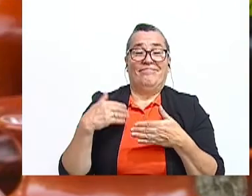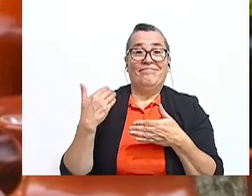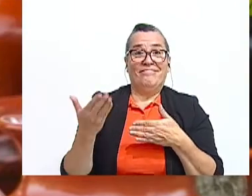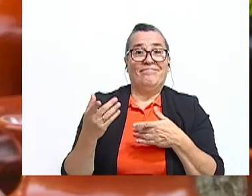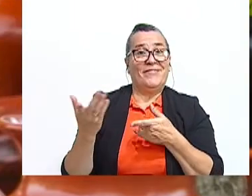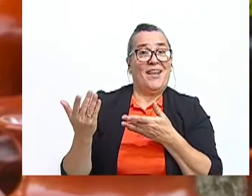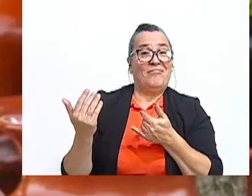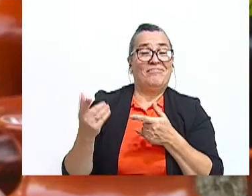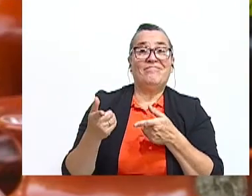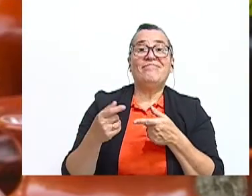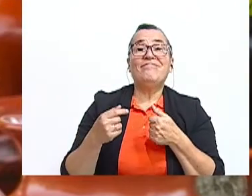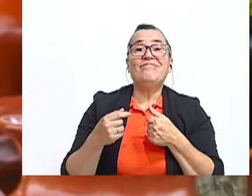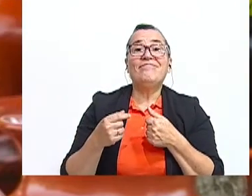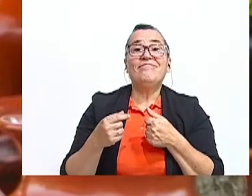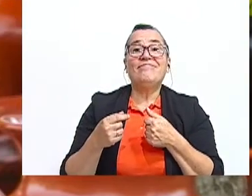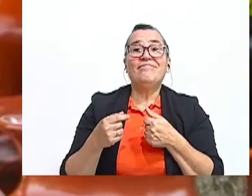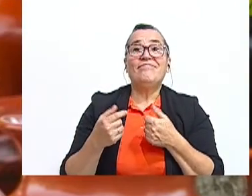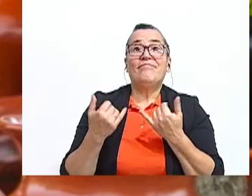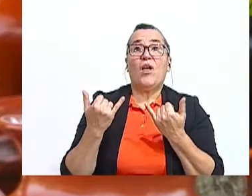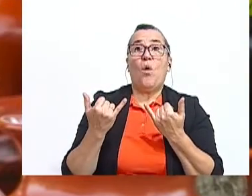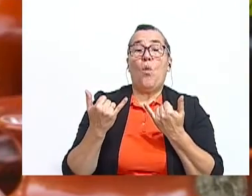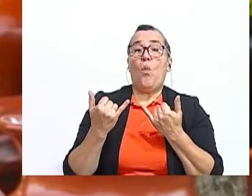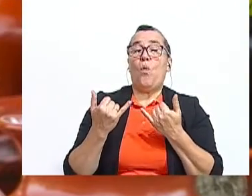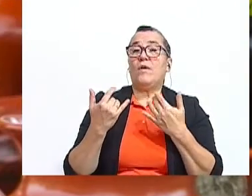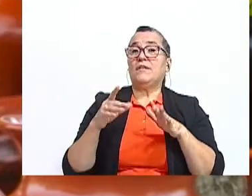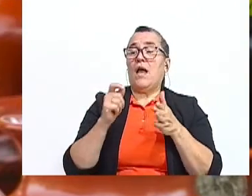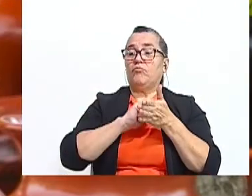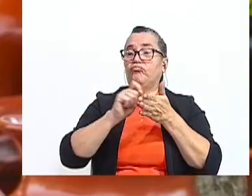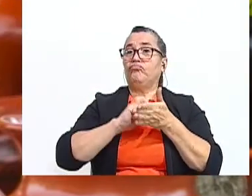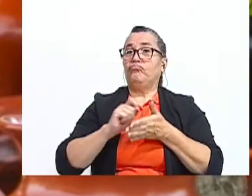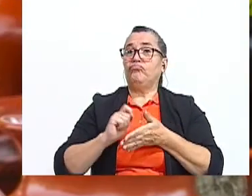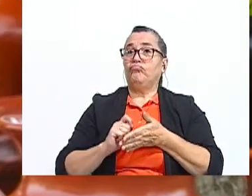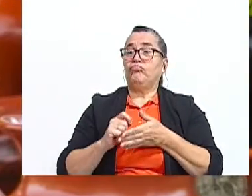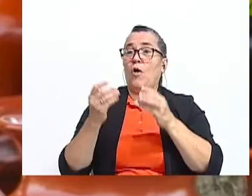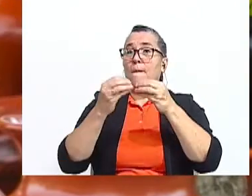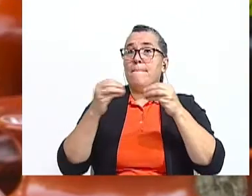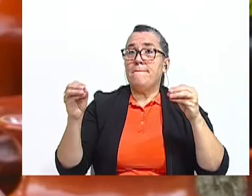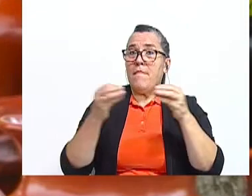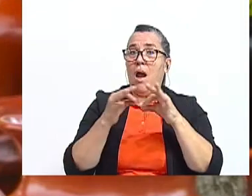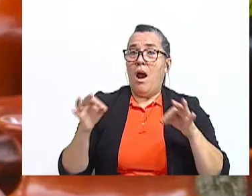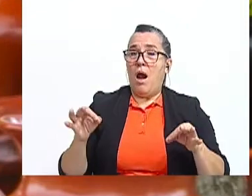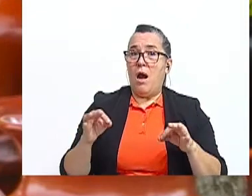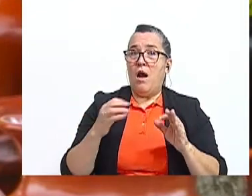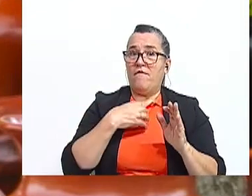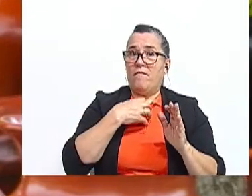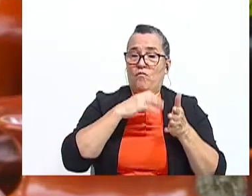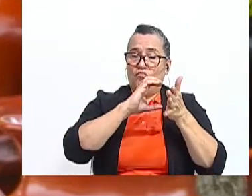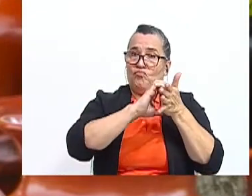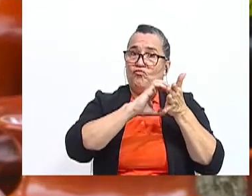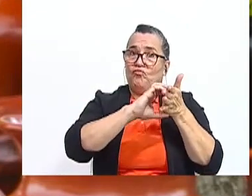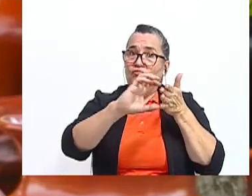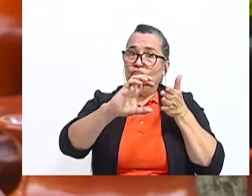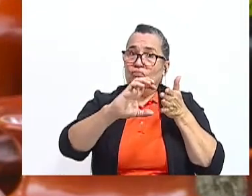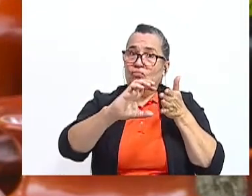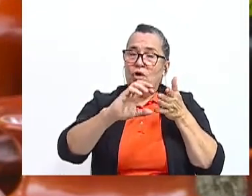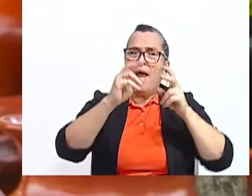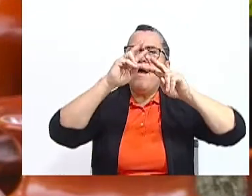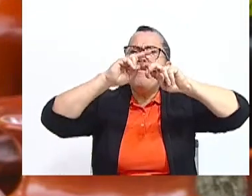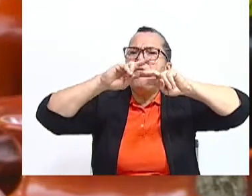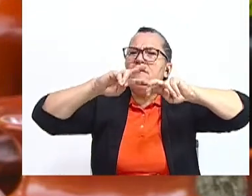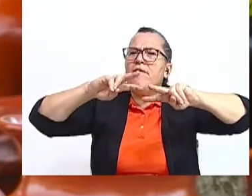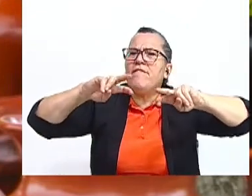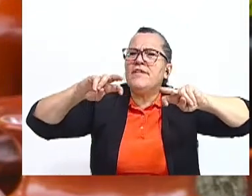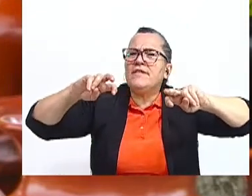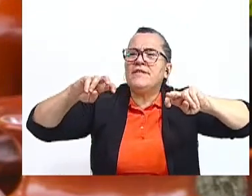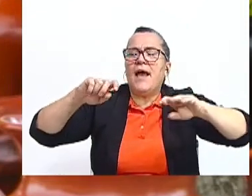Okay, very good. Now that you wrote your own paragraphs, our next step is to revise and